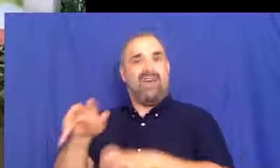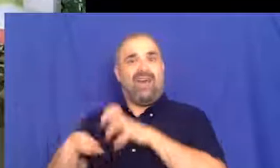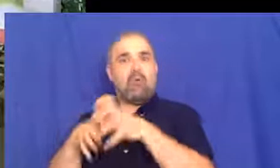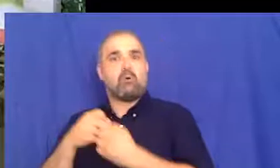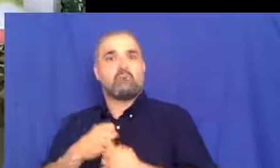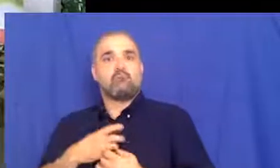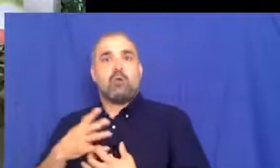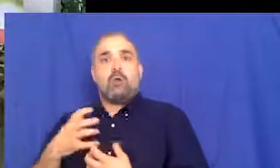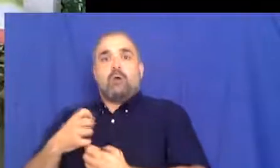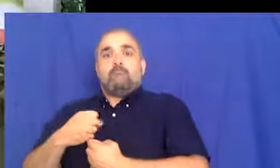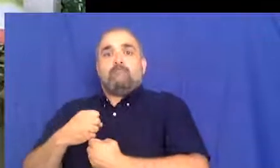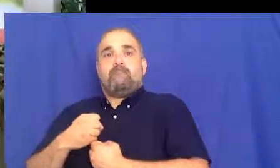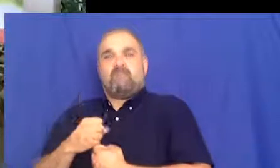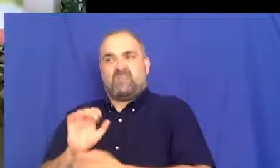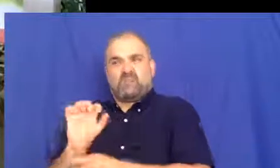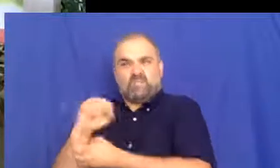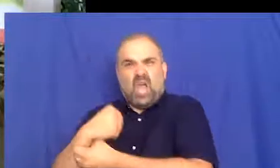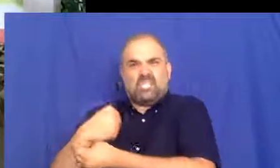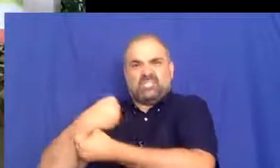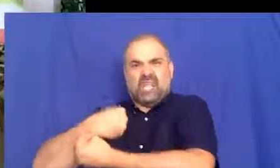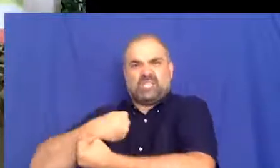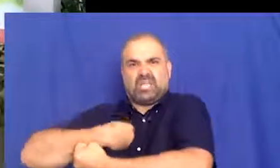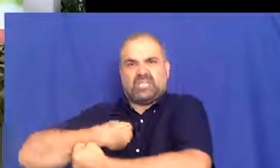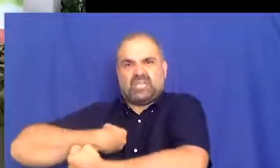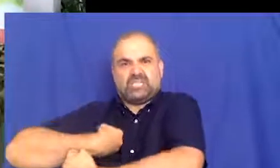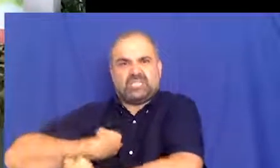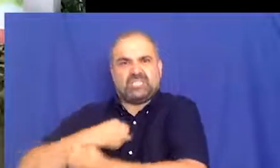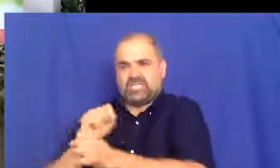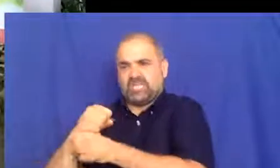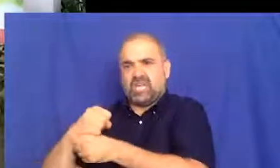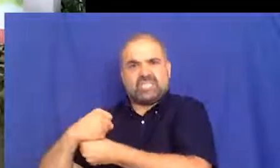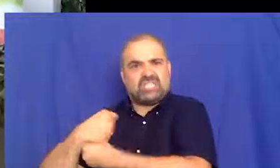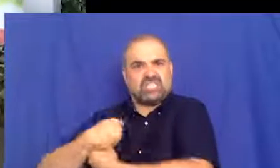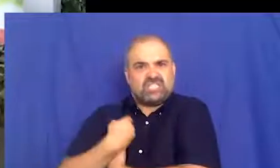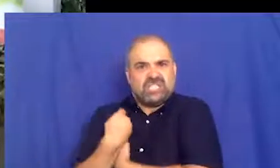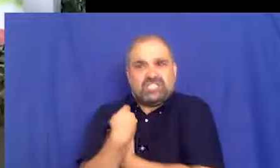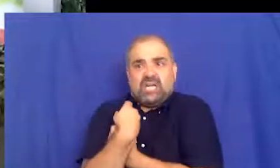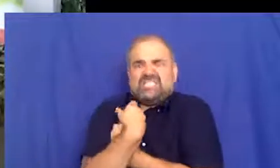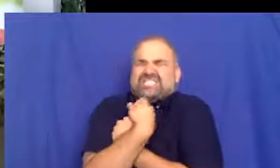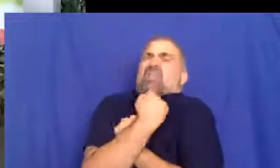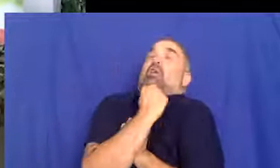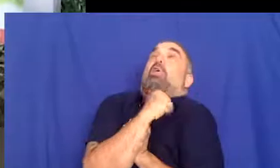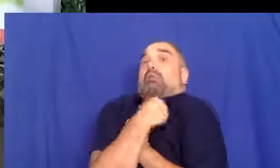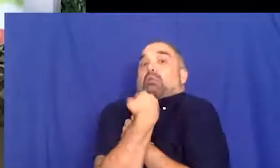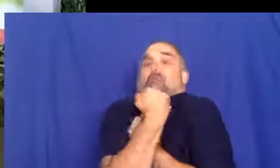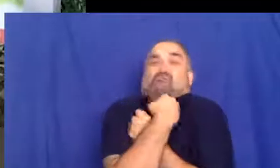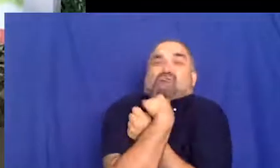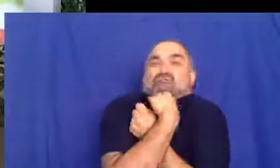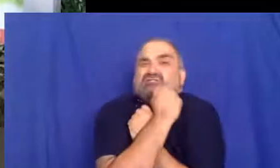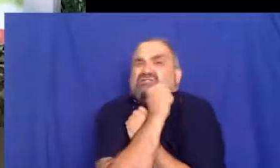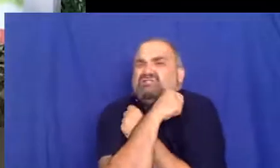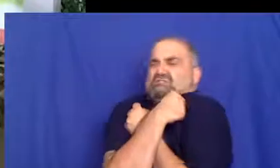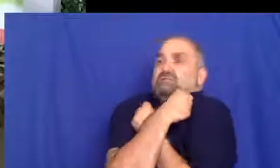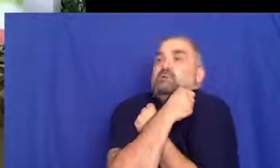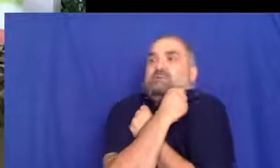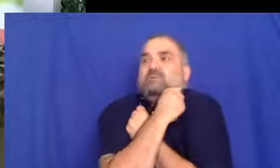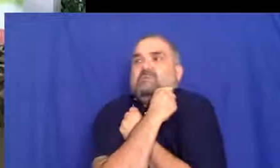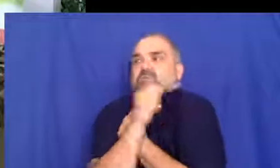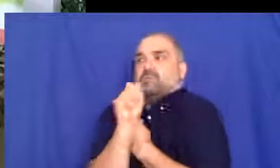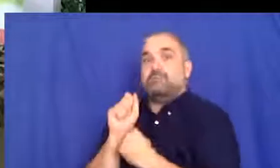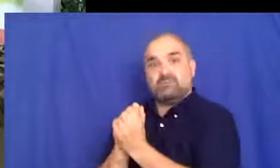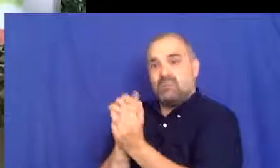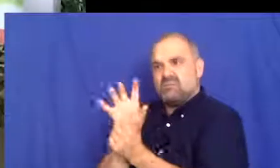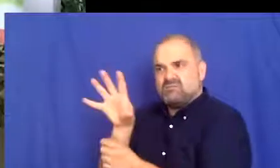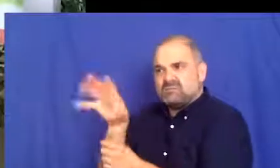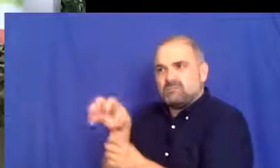animal breathes in, the snake will get tighter and tighter and tighter and squeeze tighter around their body, so that they eventually can't take any more